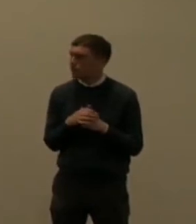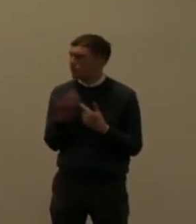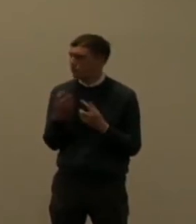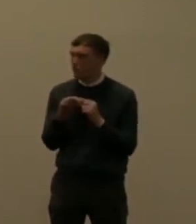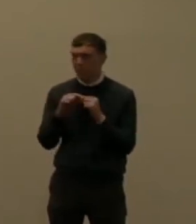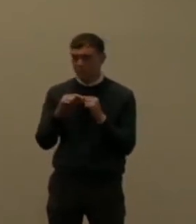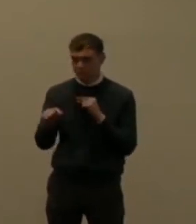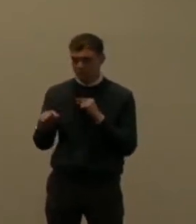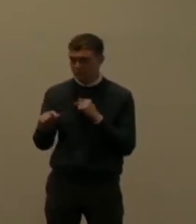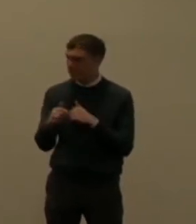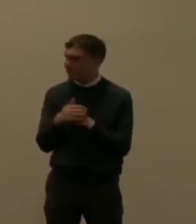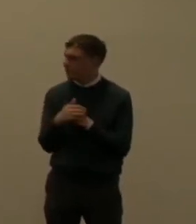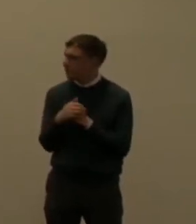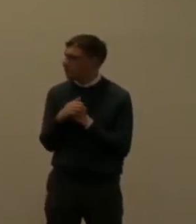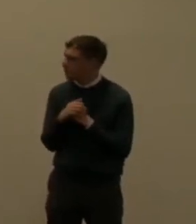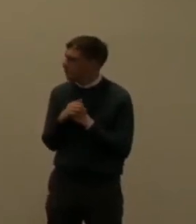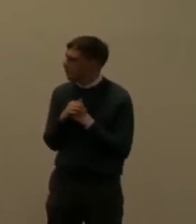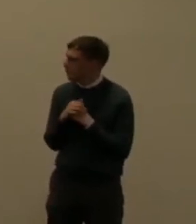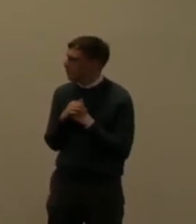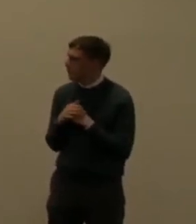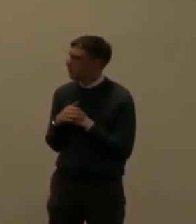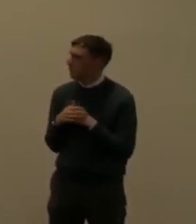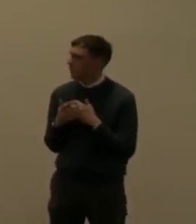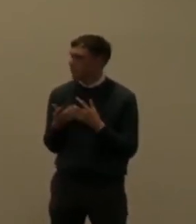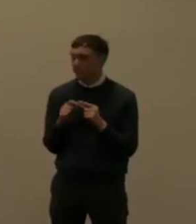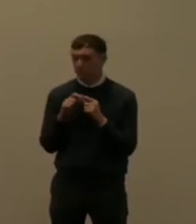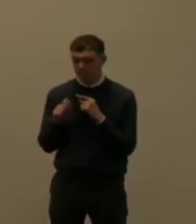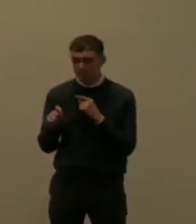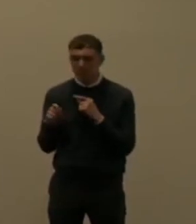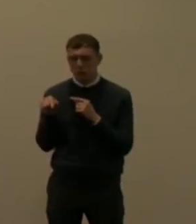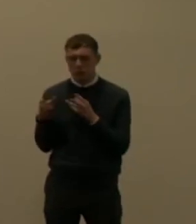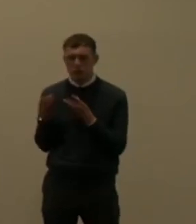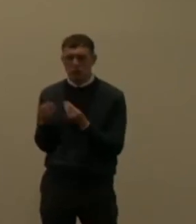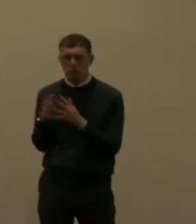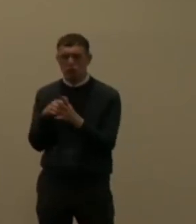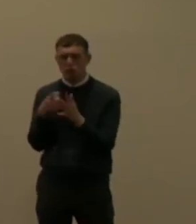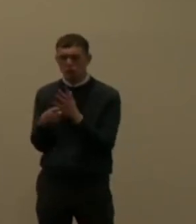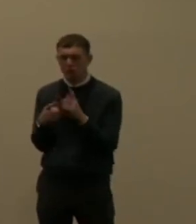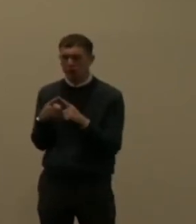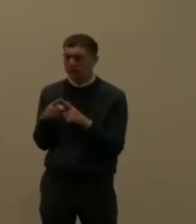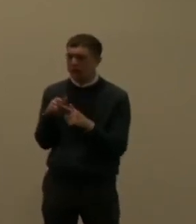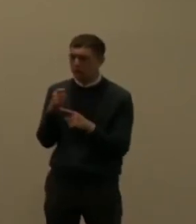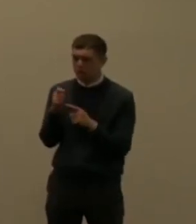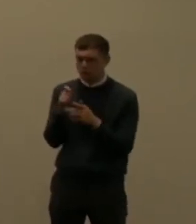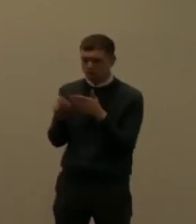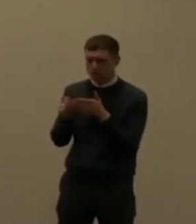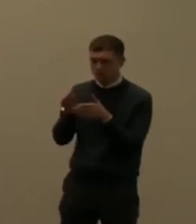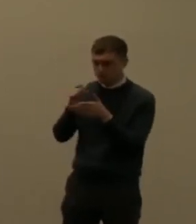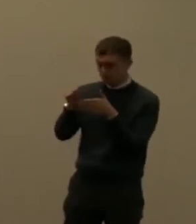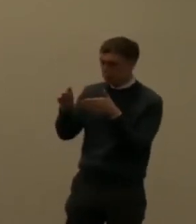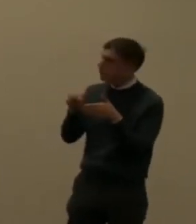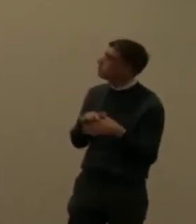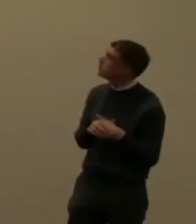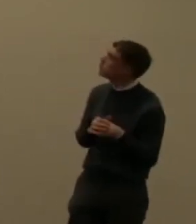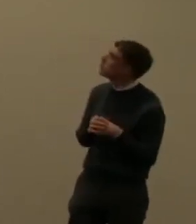pipeline. So remember, pipeline, piece of software, of a process that is running on the cloud. First